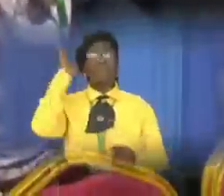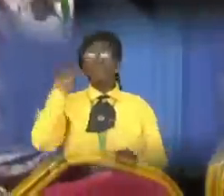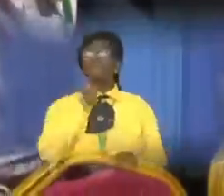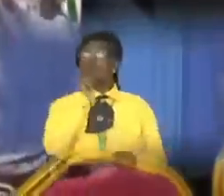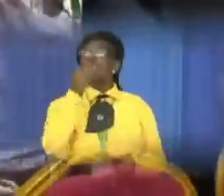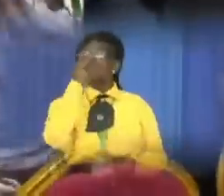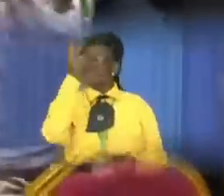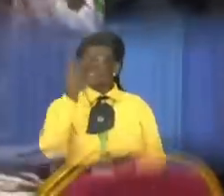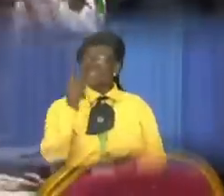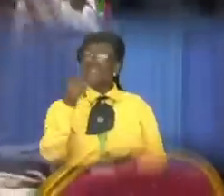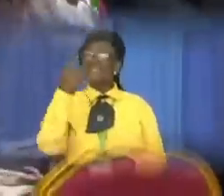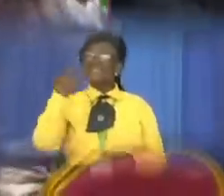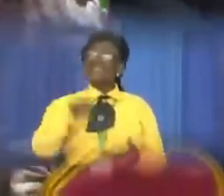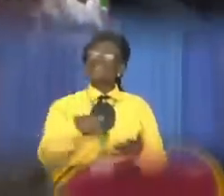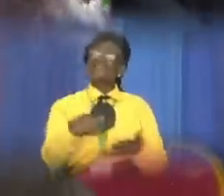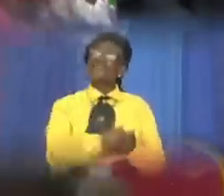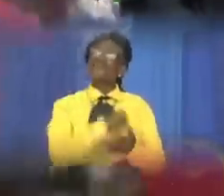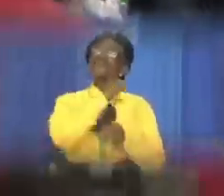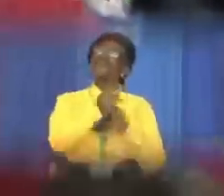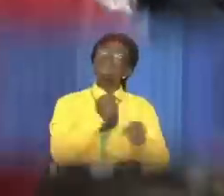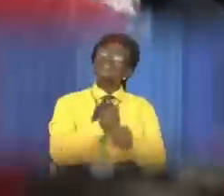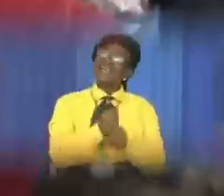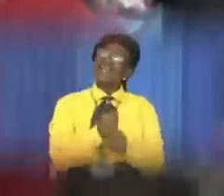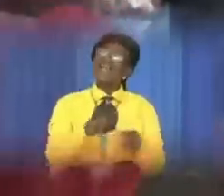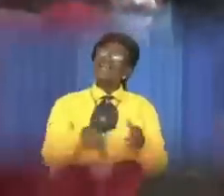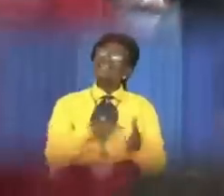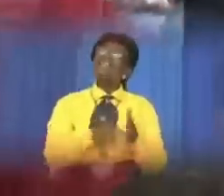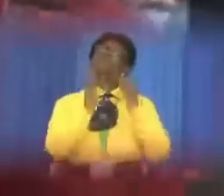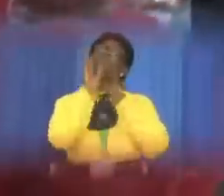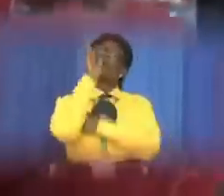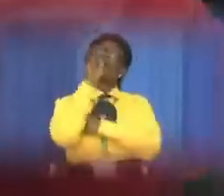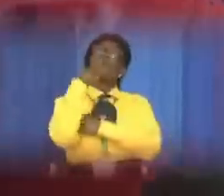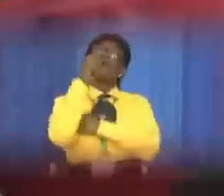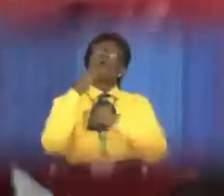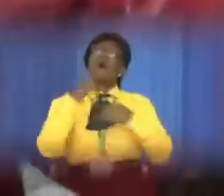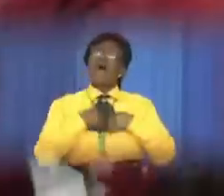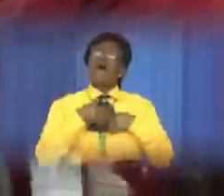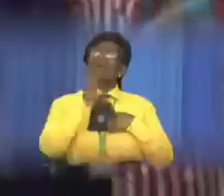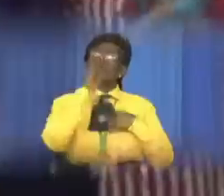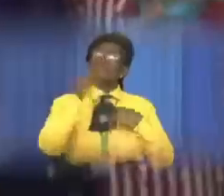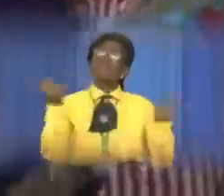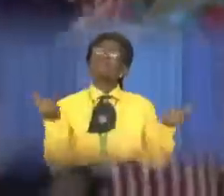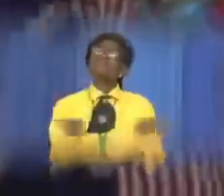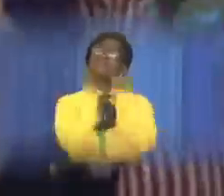this God who has been fighting your battles for you.